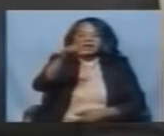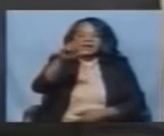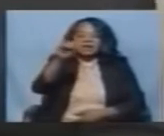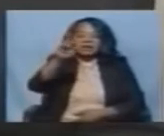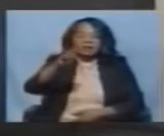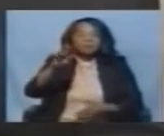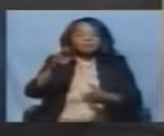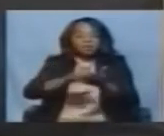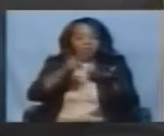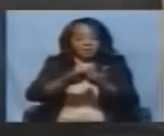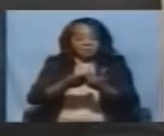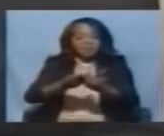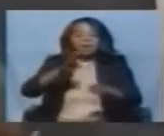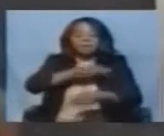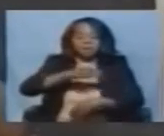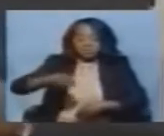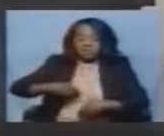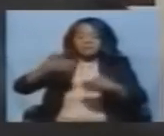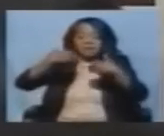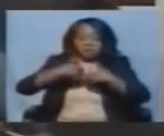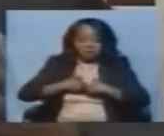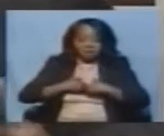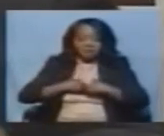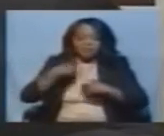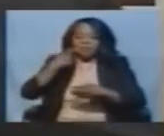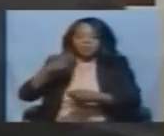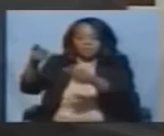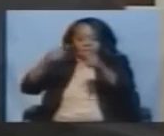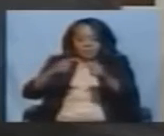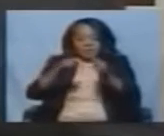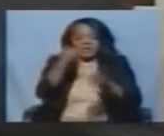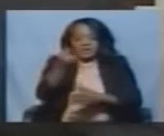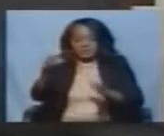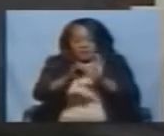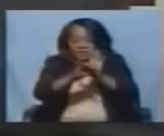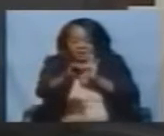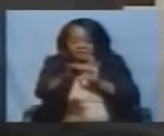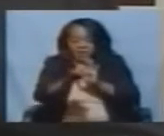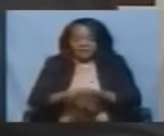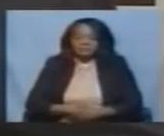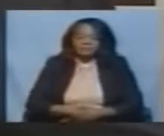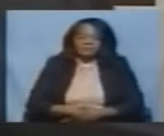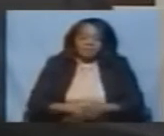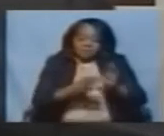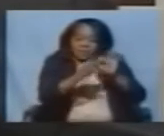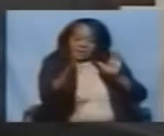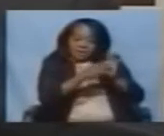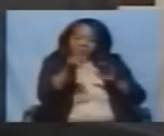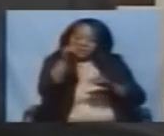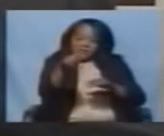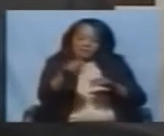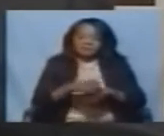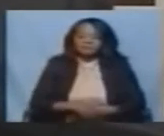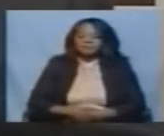have our members would come in. If we identify an issue, for instance, and there's a gap in there,